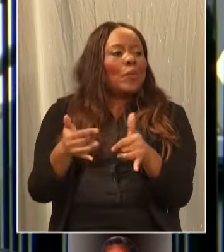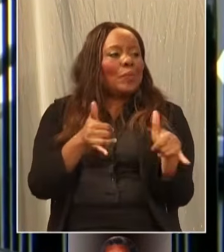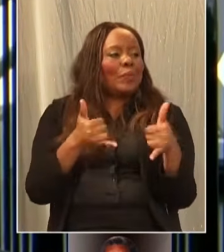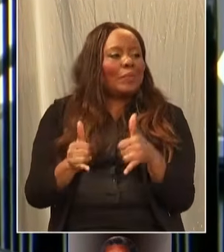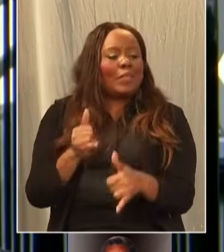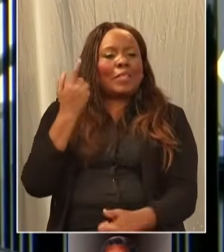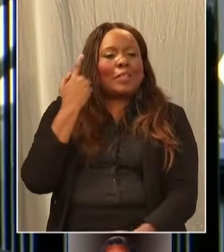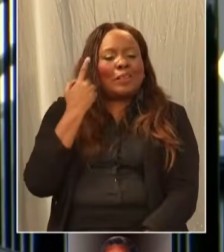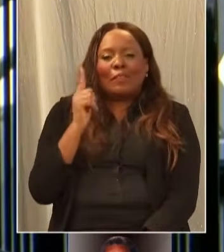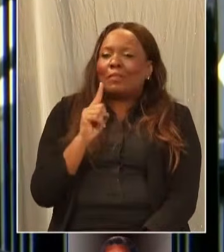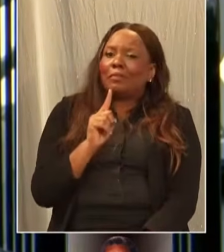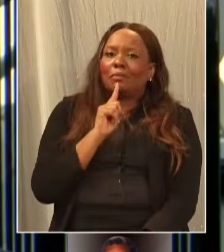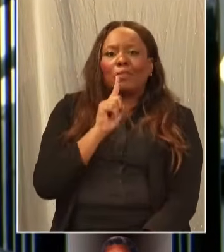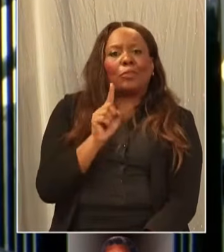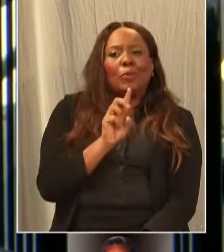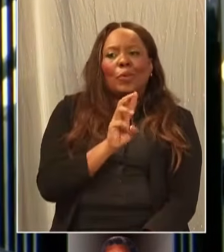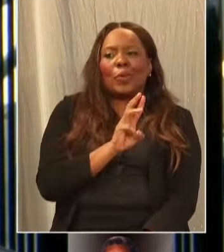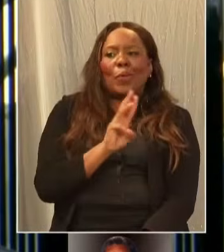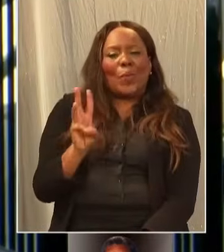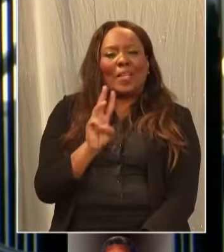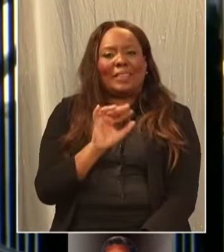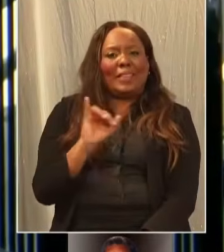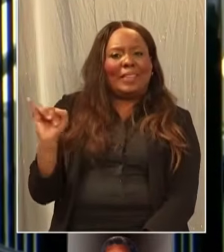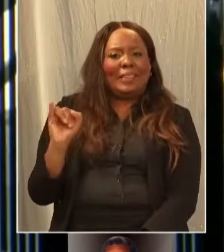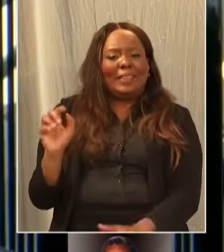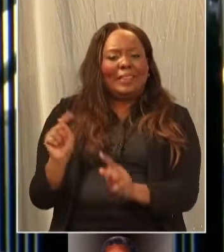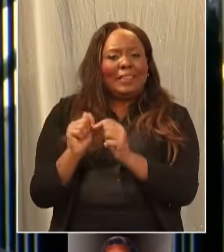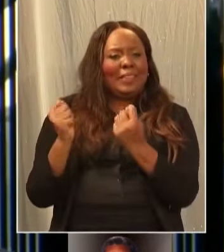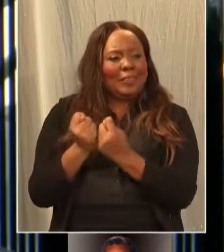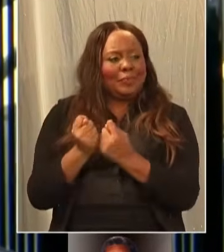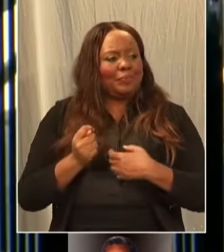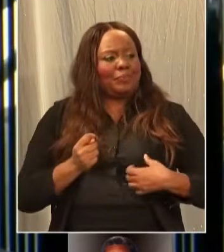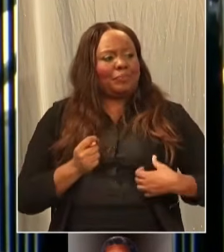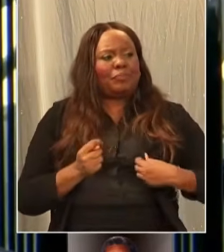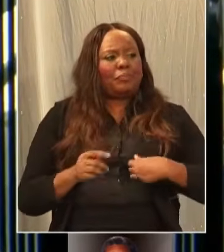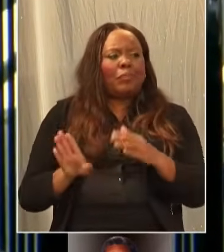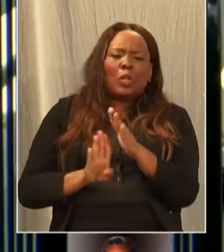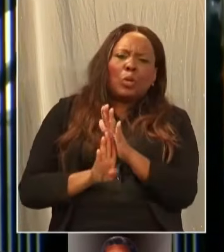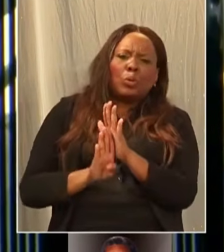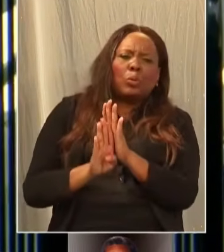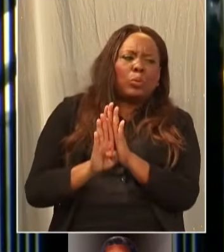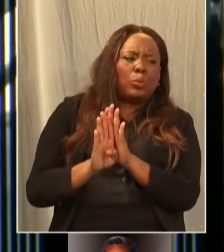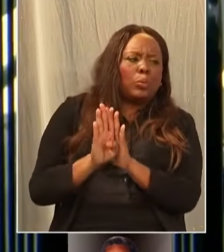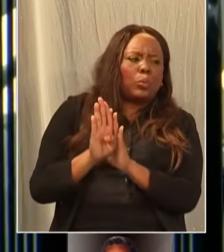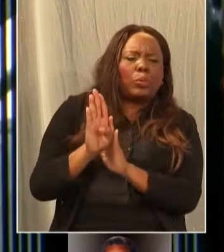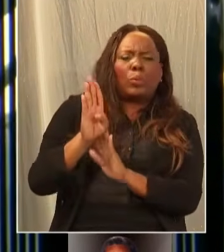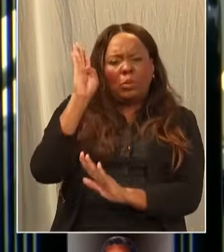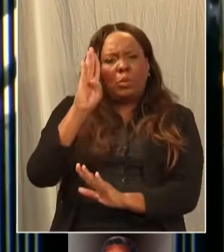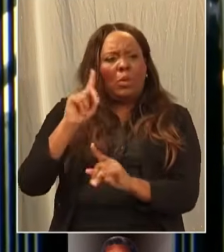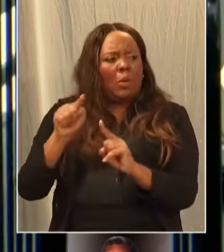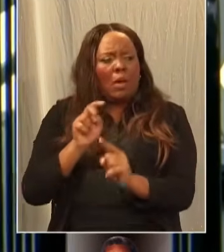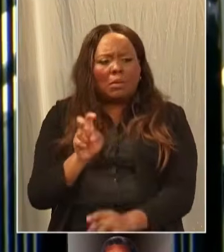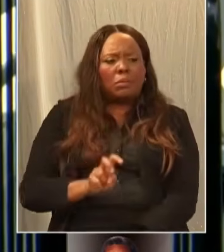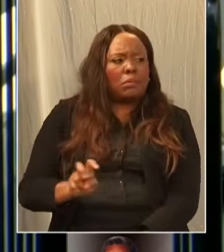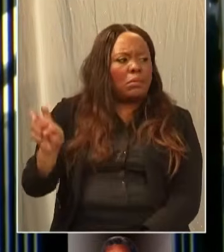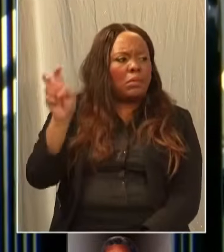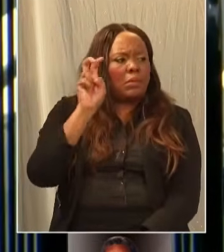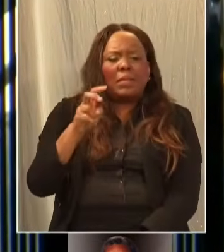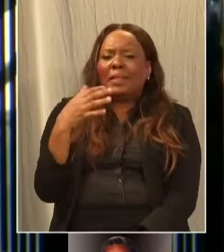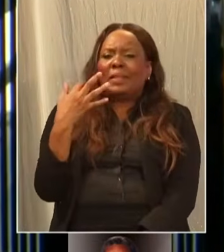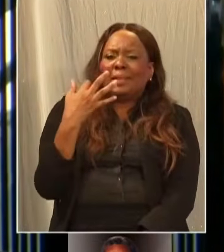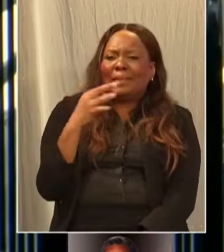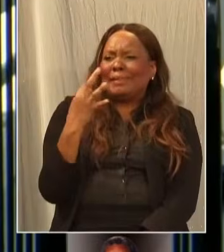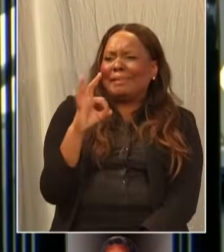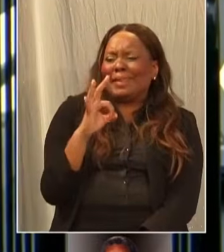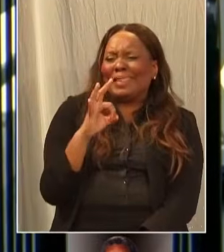West Indians. His career blossomed magnificently during the MCC tour of the Caribbean in